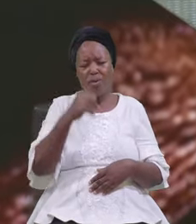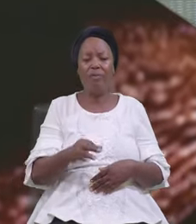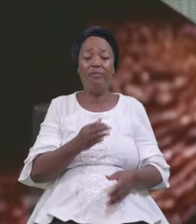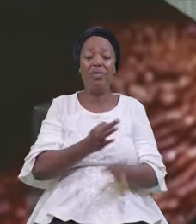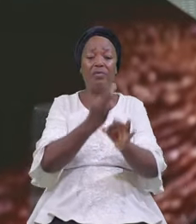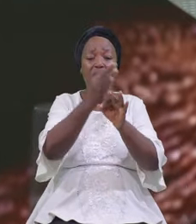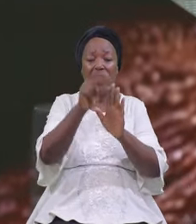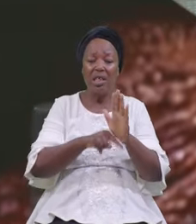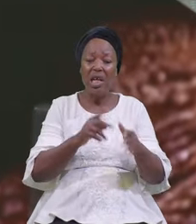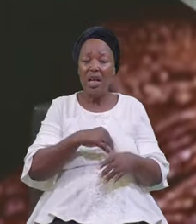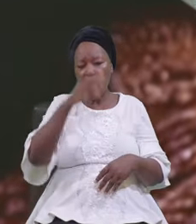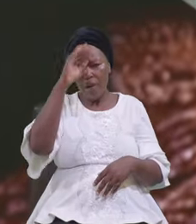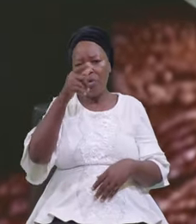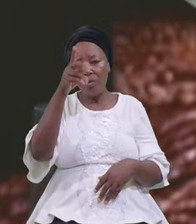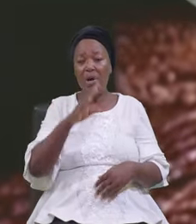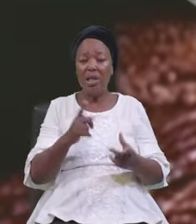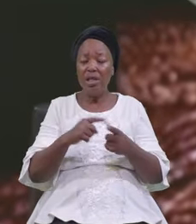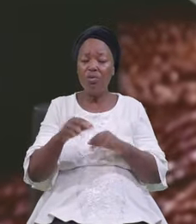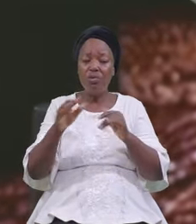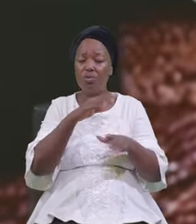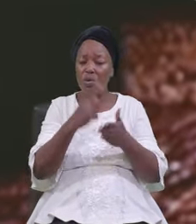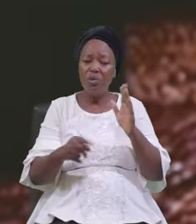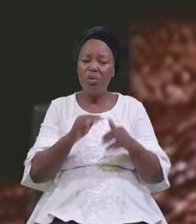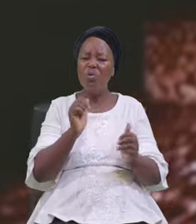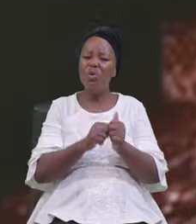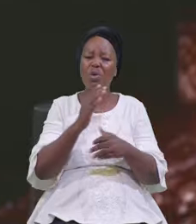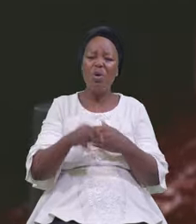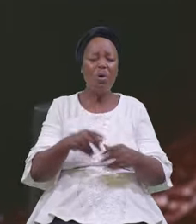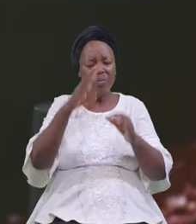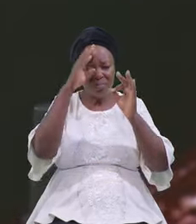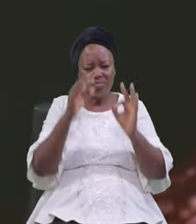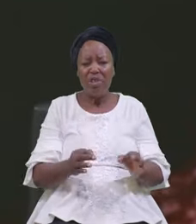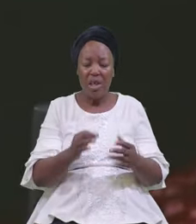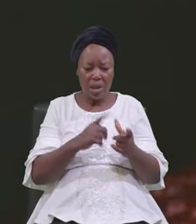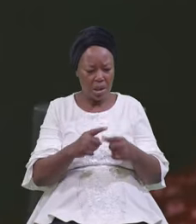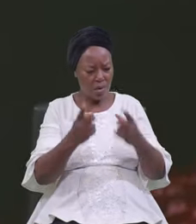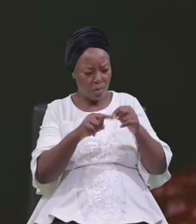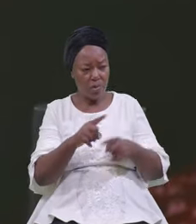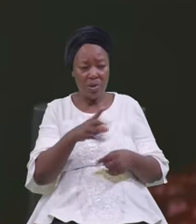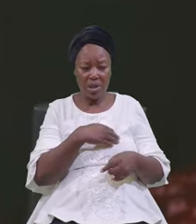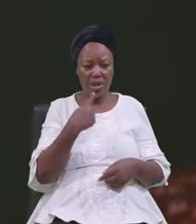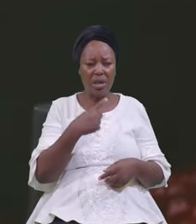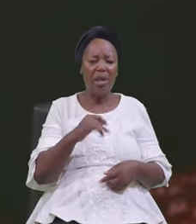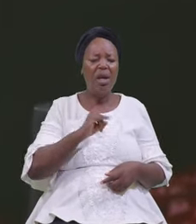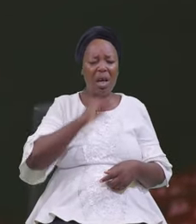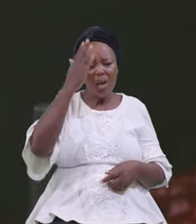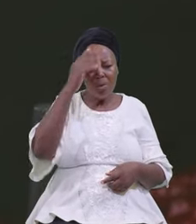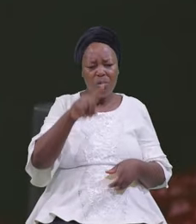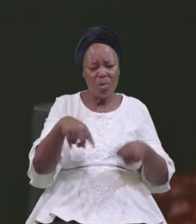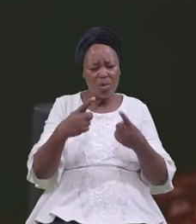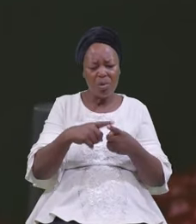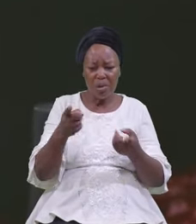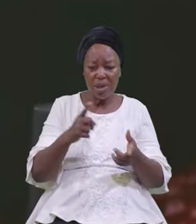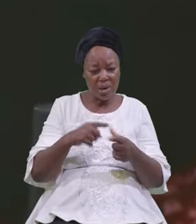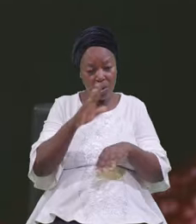and you do what you do sacrificially, and they come to you and they say, I know you go to, then they mention